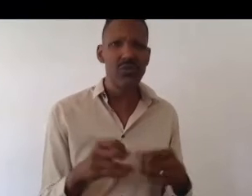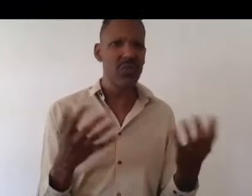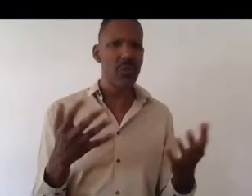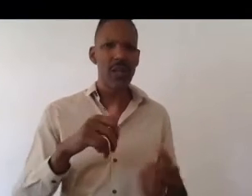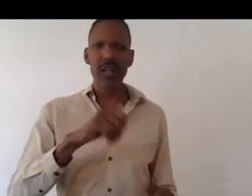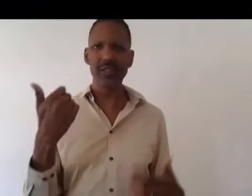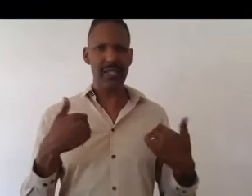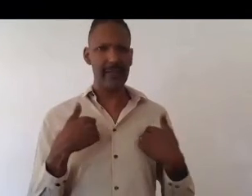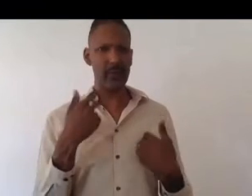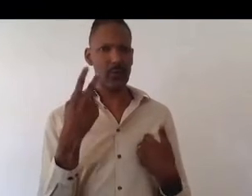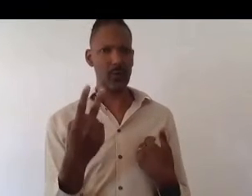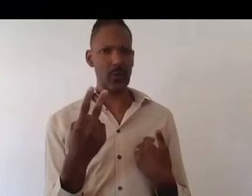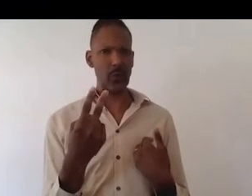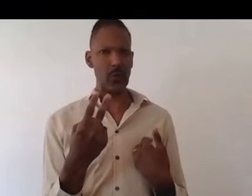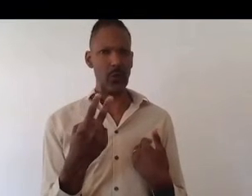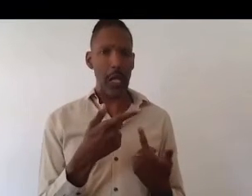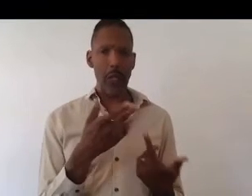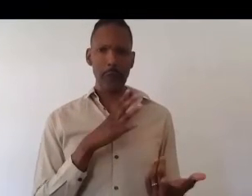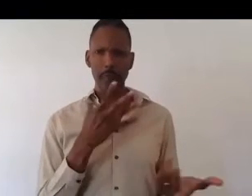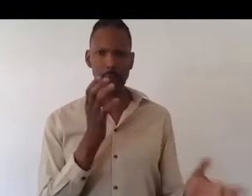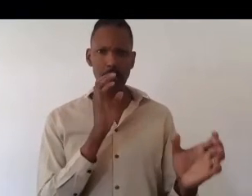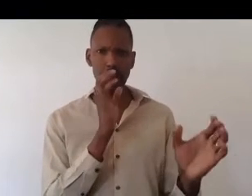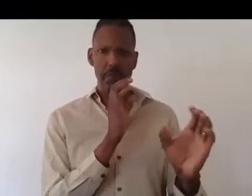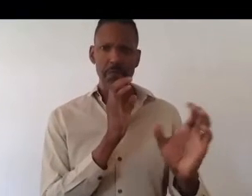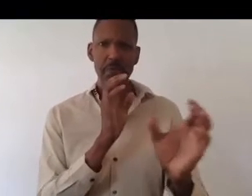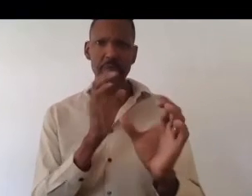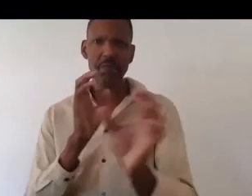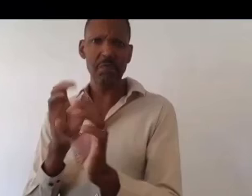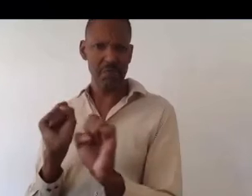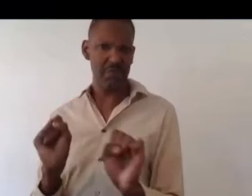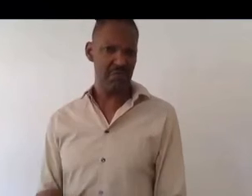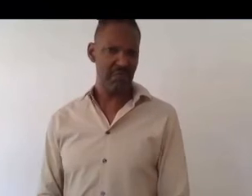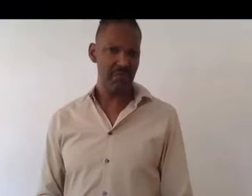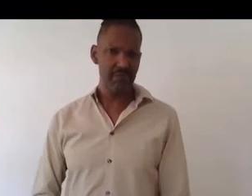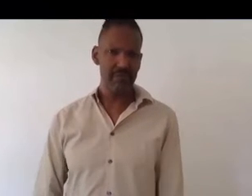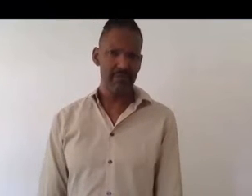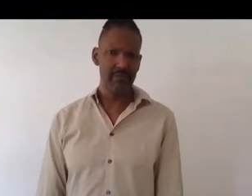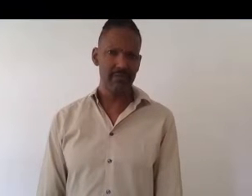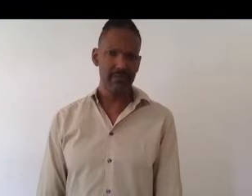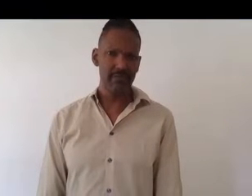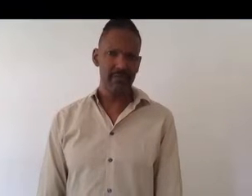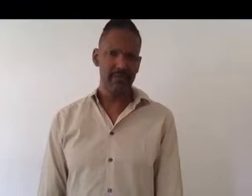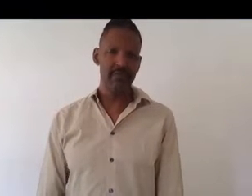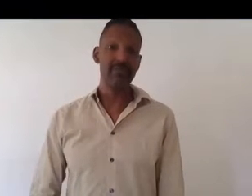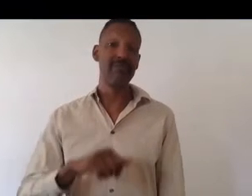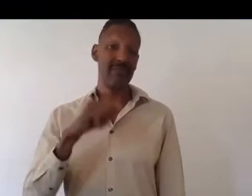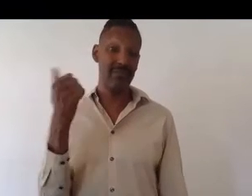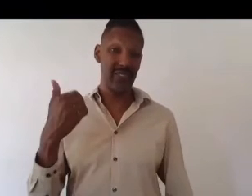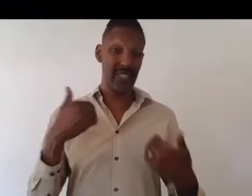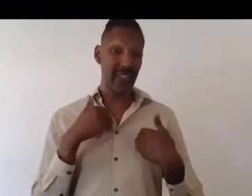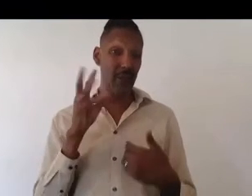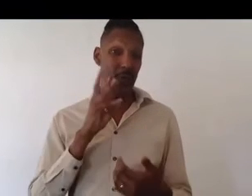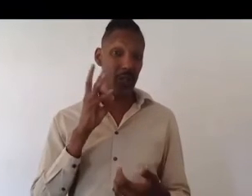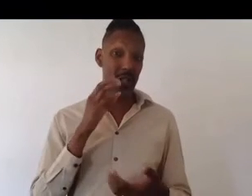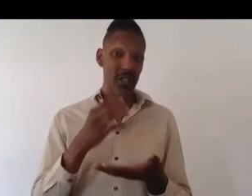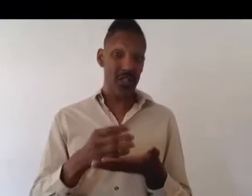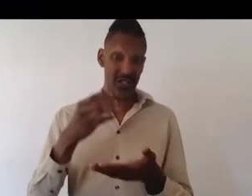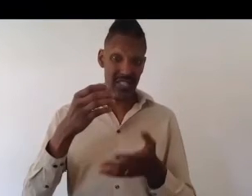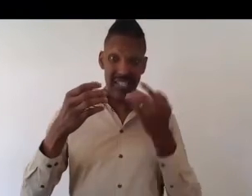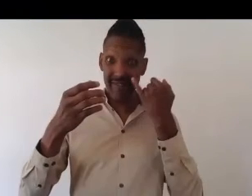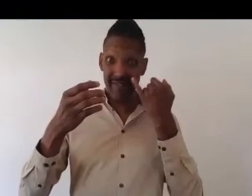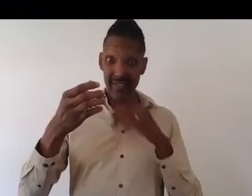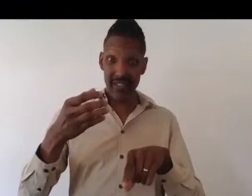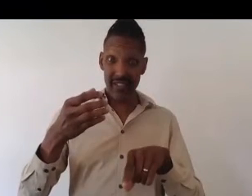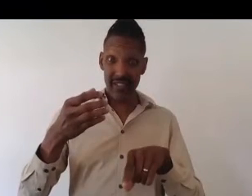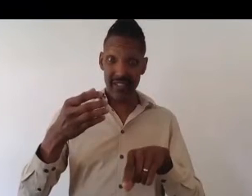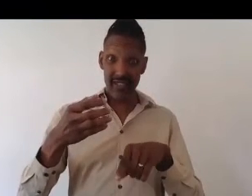around the house. And solving a real problem. We really have to fill the water table just to this line. What do you think we should do?